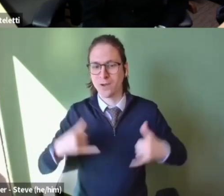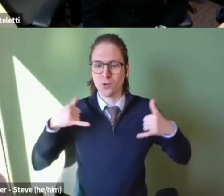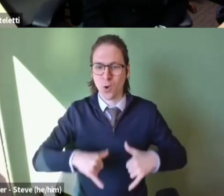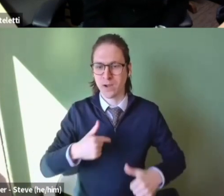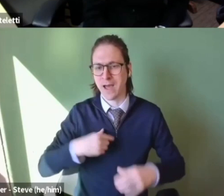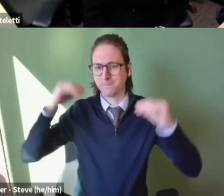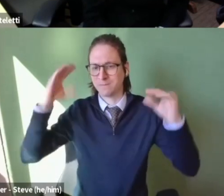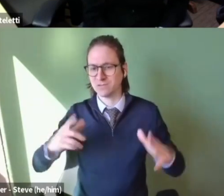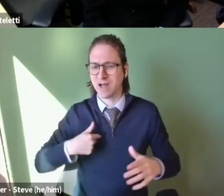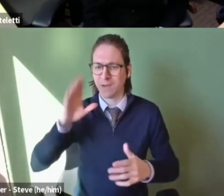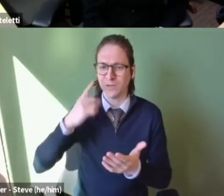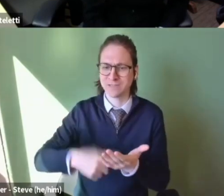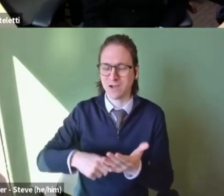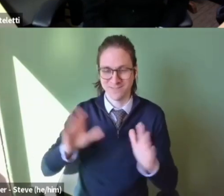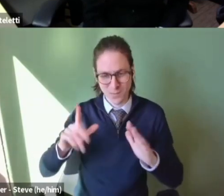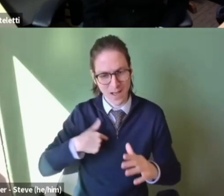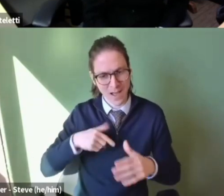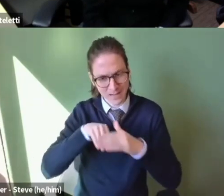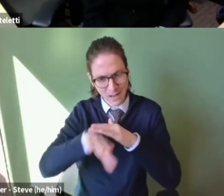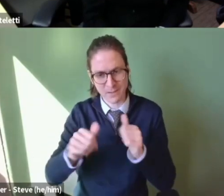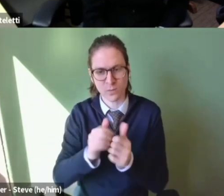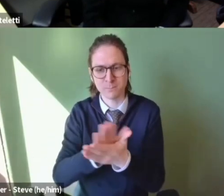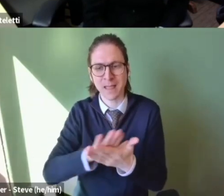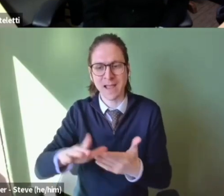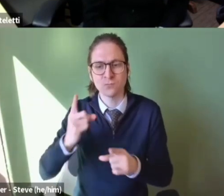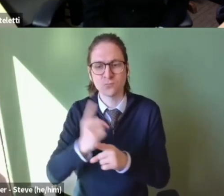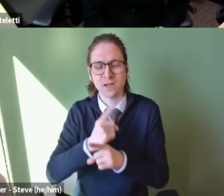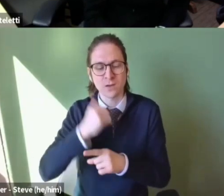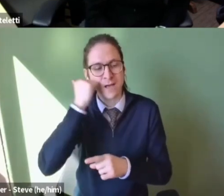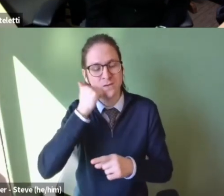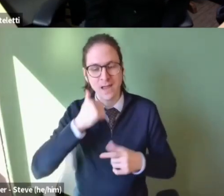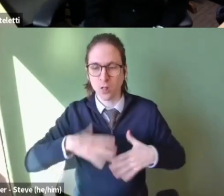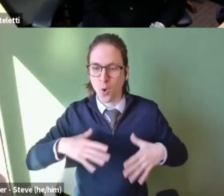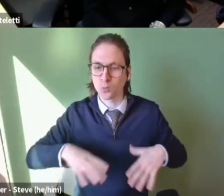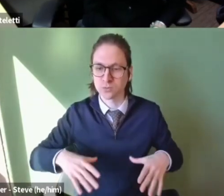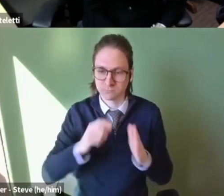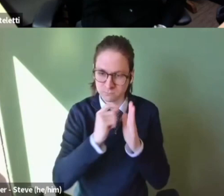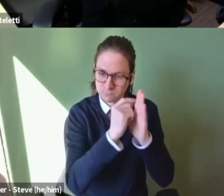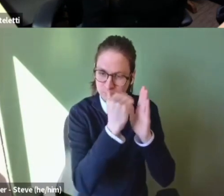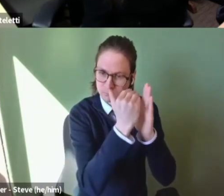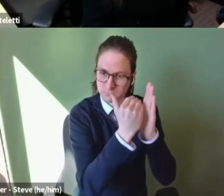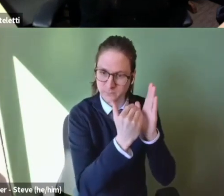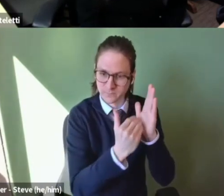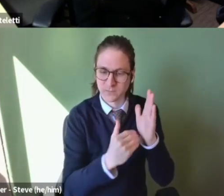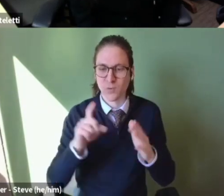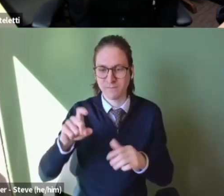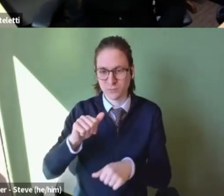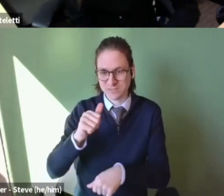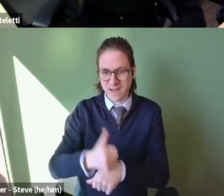You have to set up the laboratory and the protocol so that you